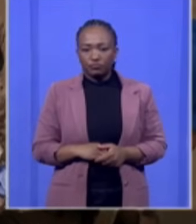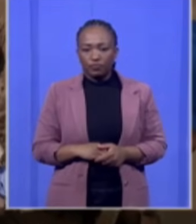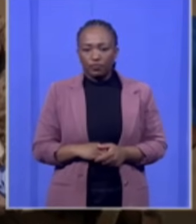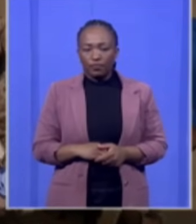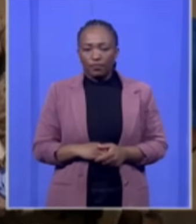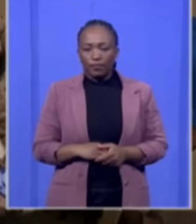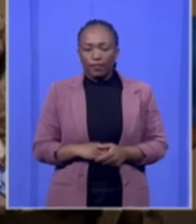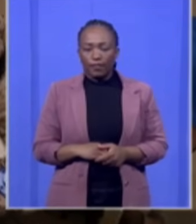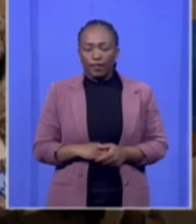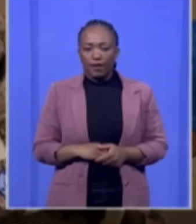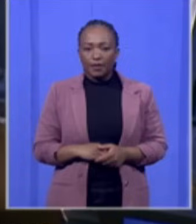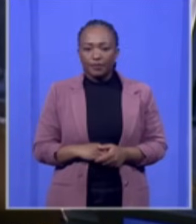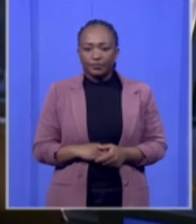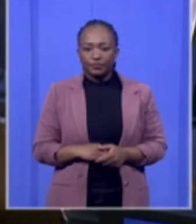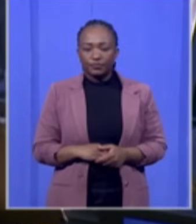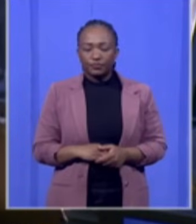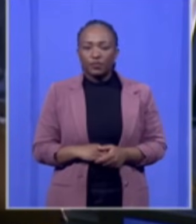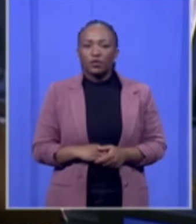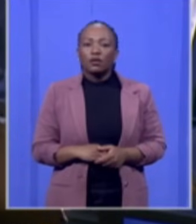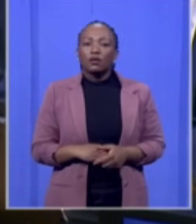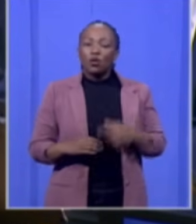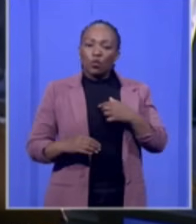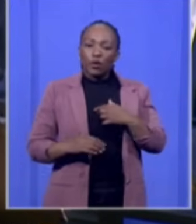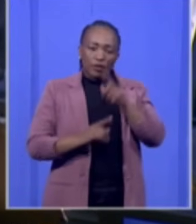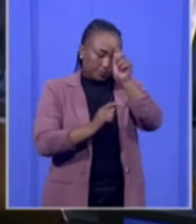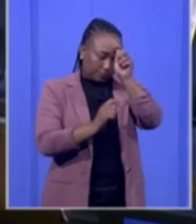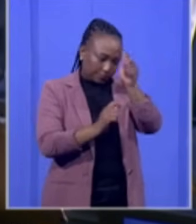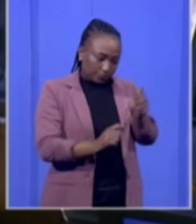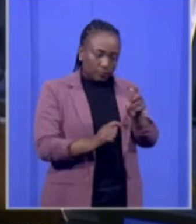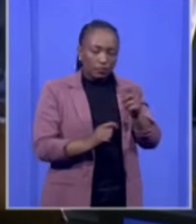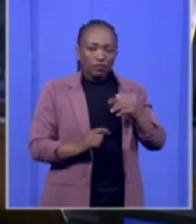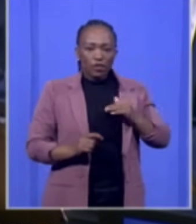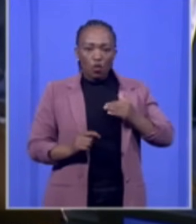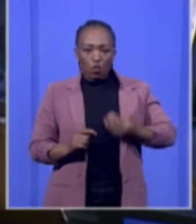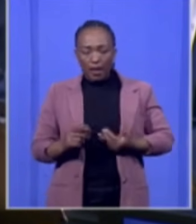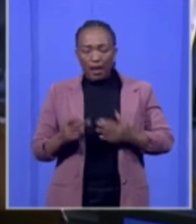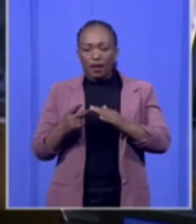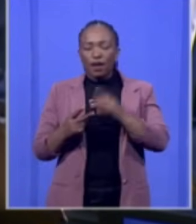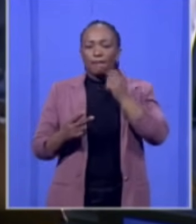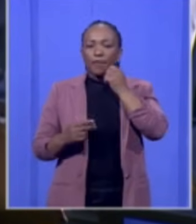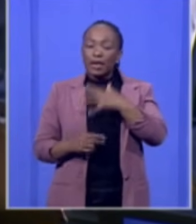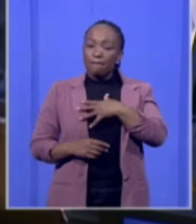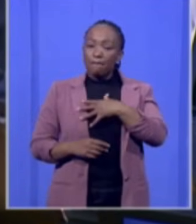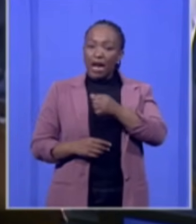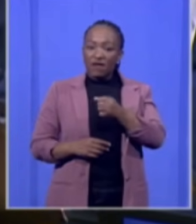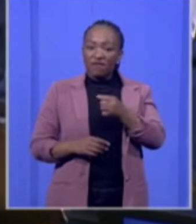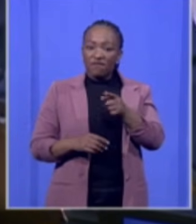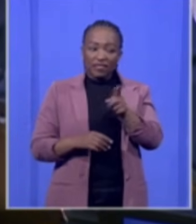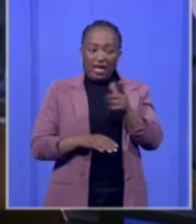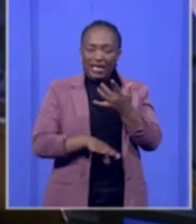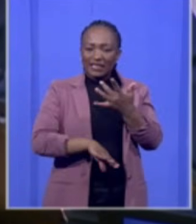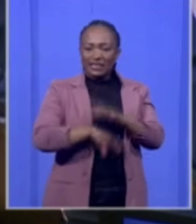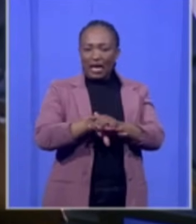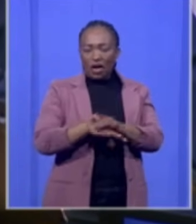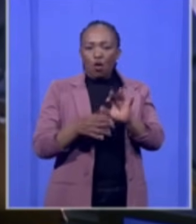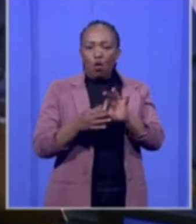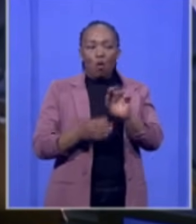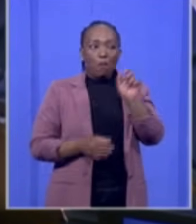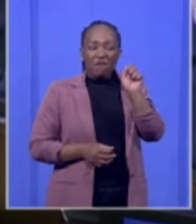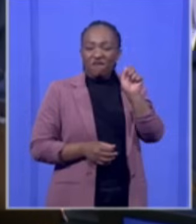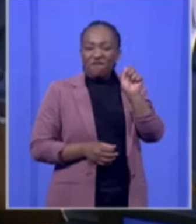We all paid tribute to those brave women and men who died far from home and far from their